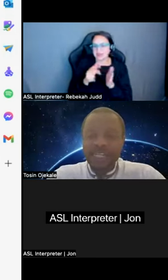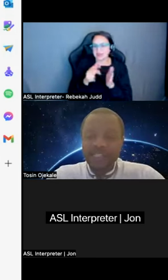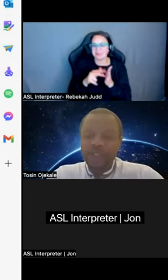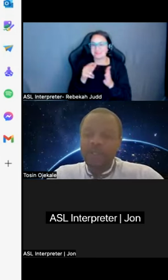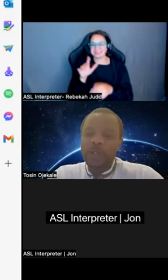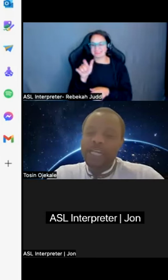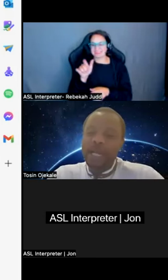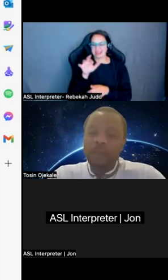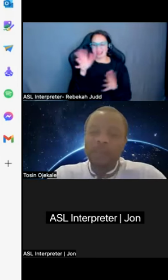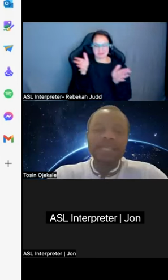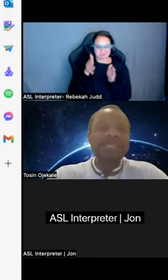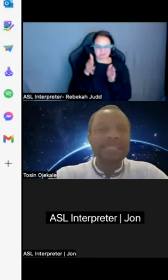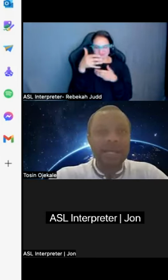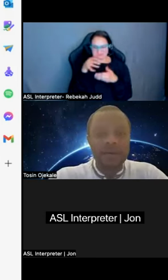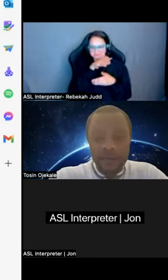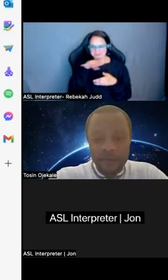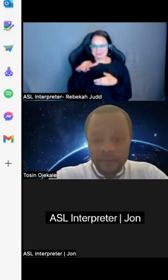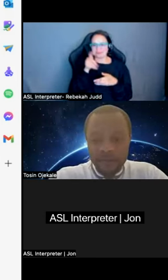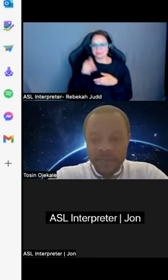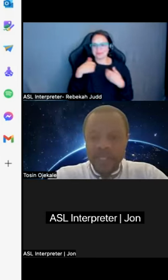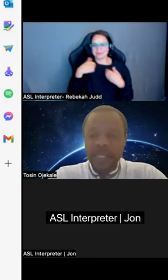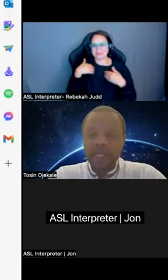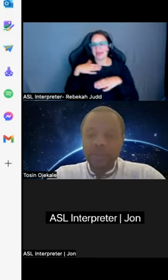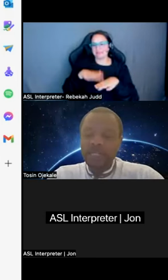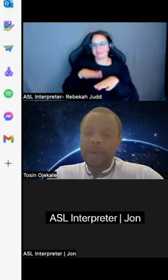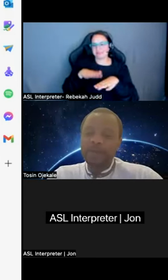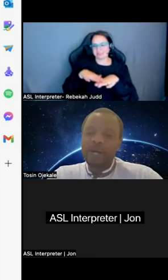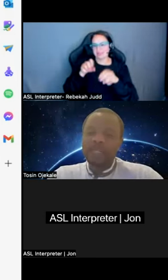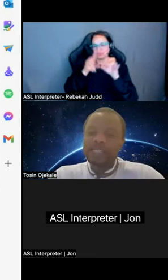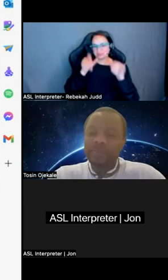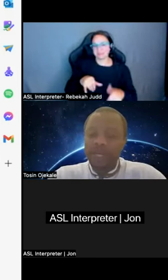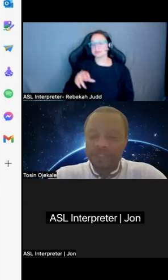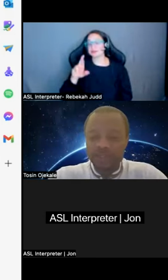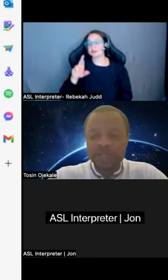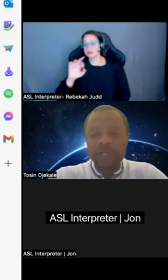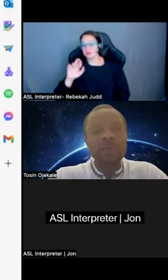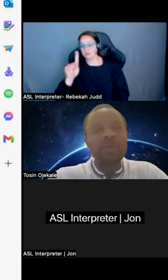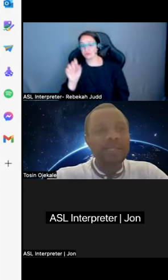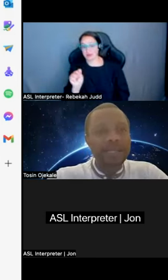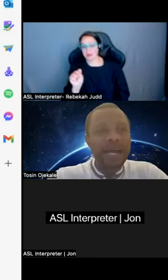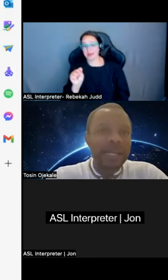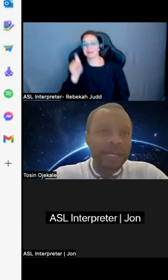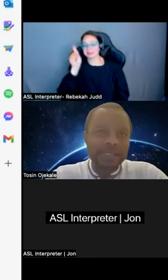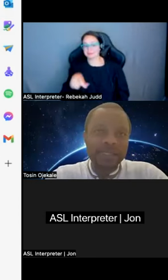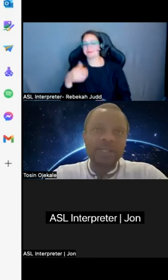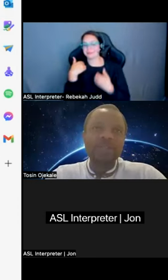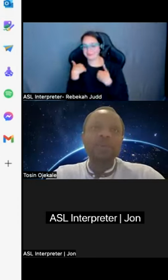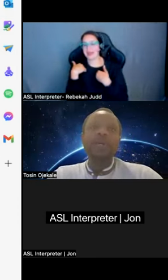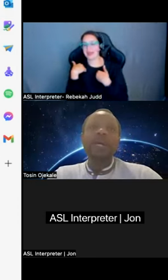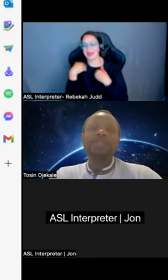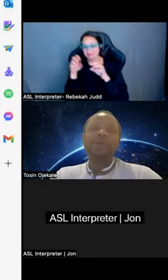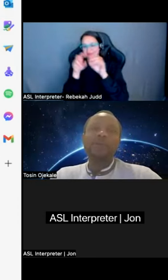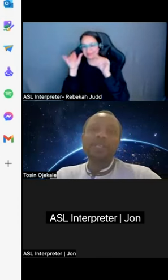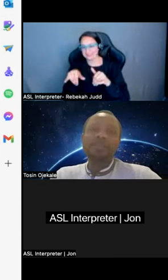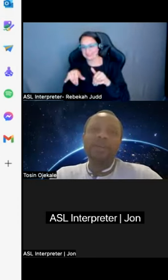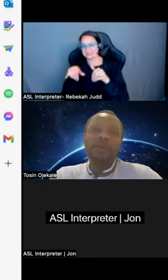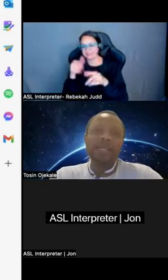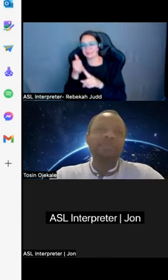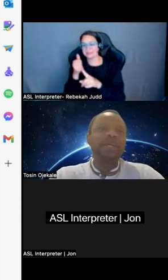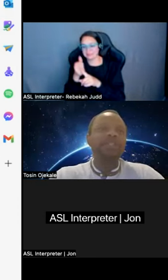need detection on the equipment itself, including manual inspection with scanners. So we'll look at some of